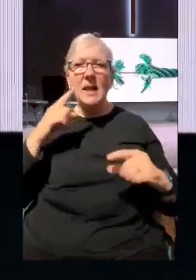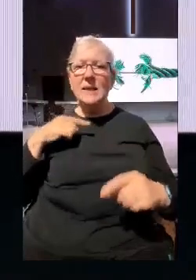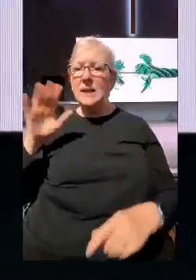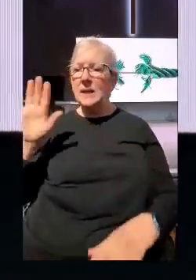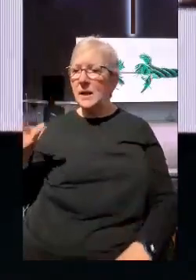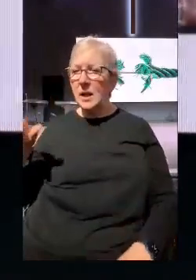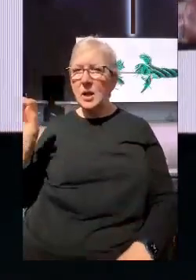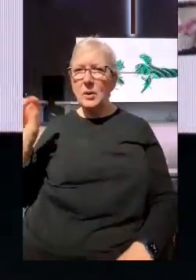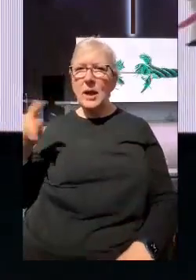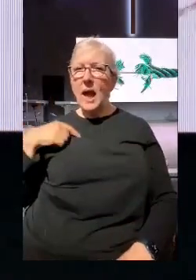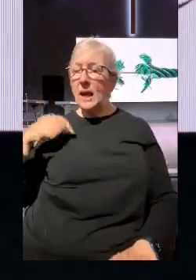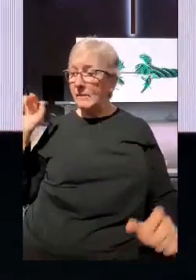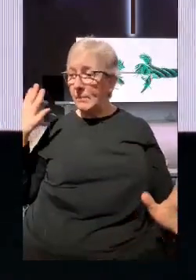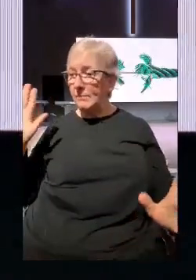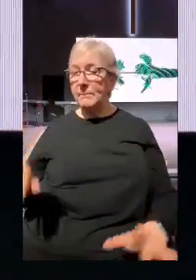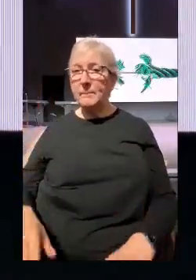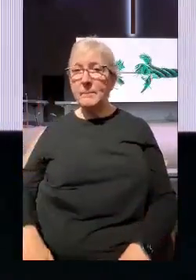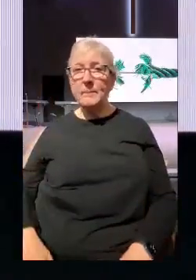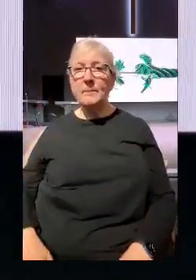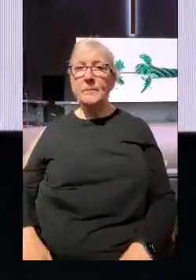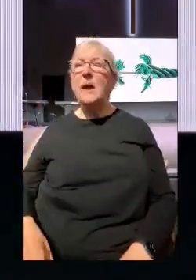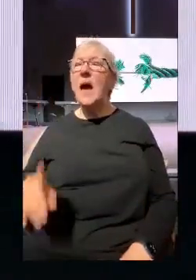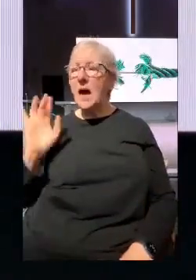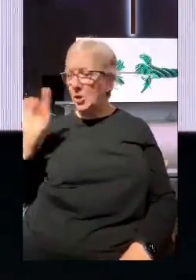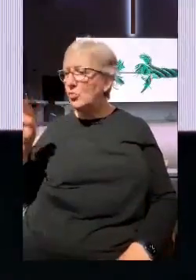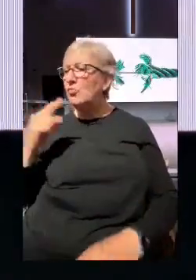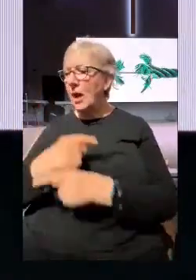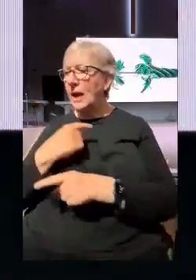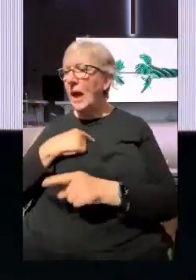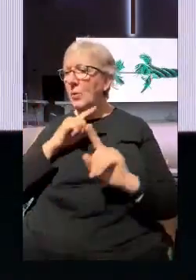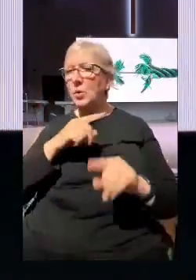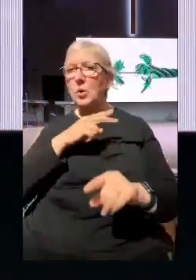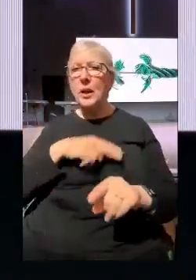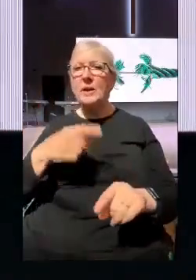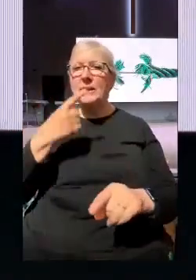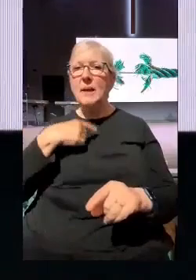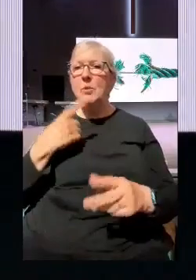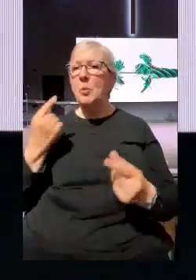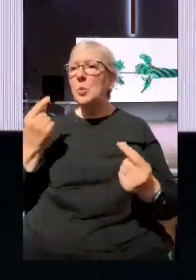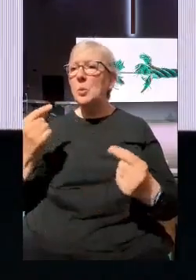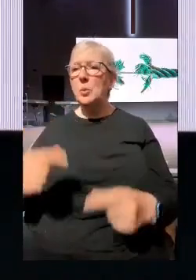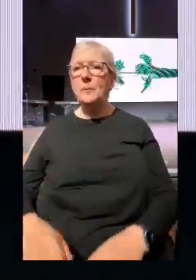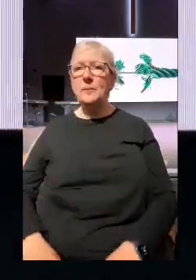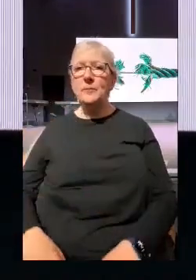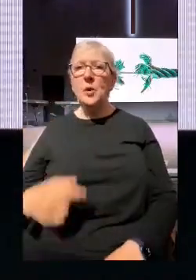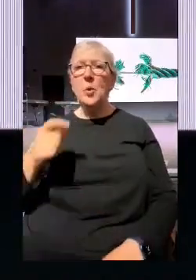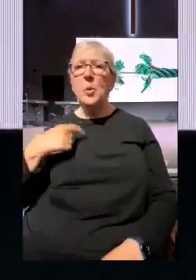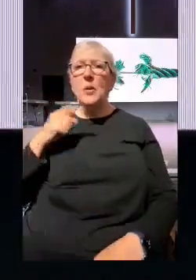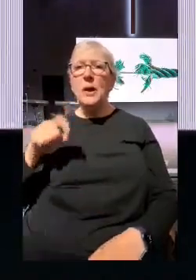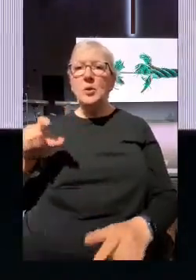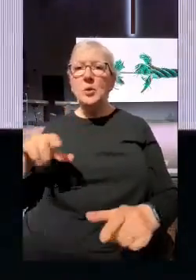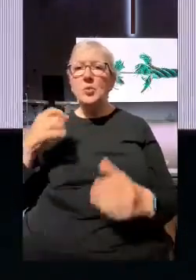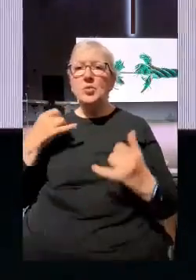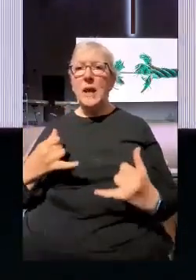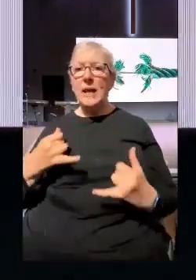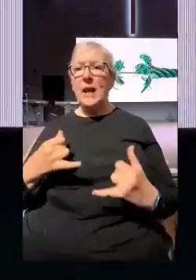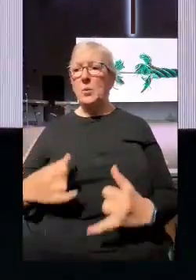give up. I'm going to hell. You're right. Tell me what I need to do right now. What do I need to do right now to be